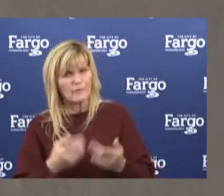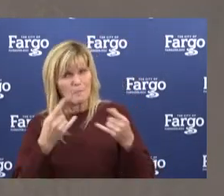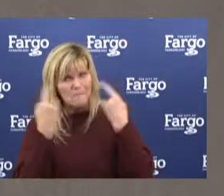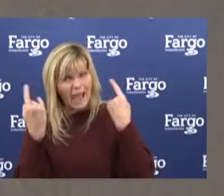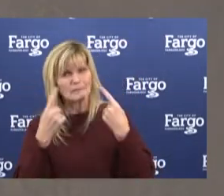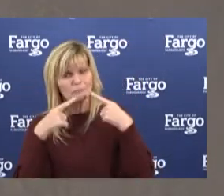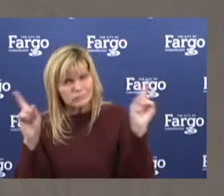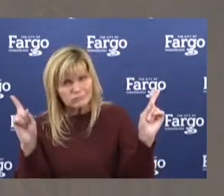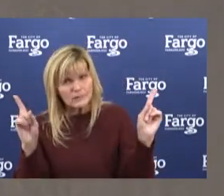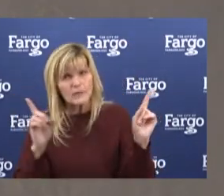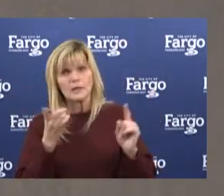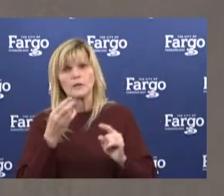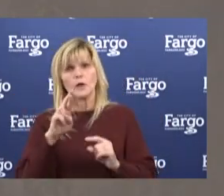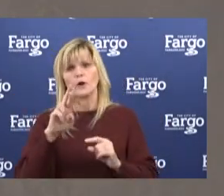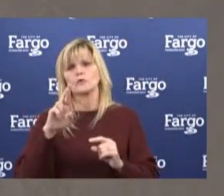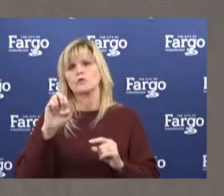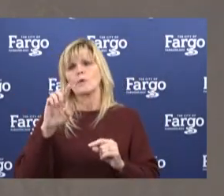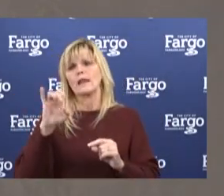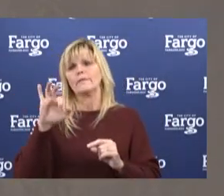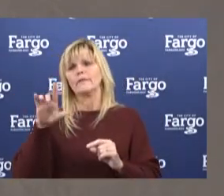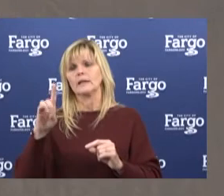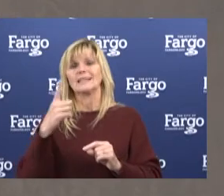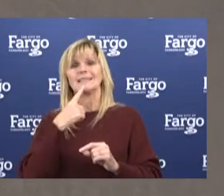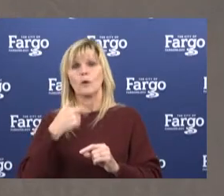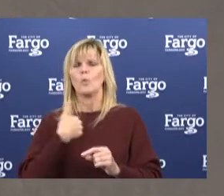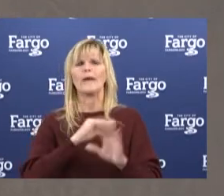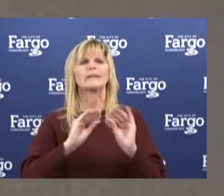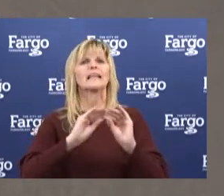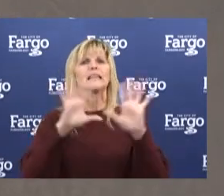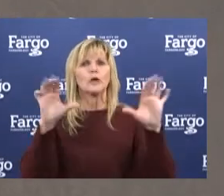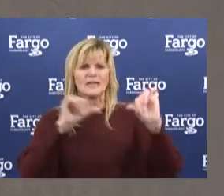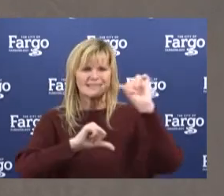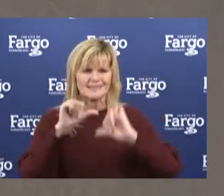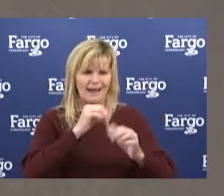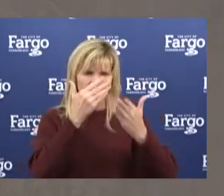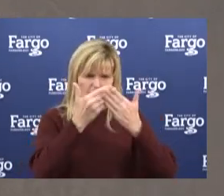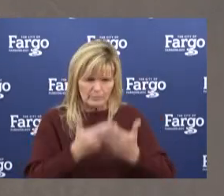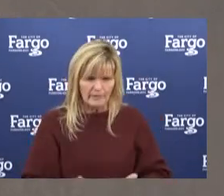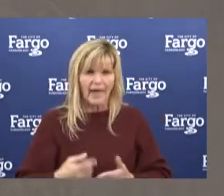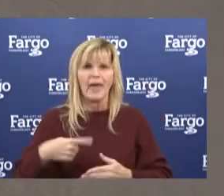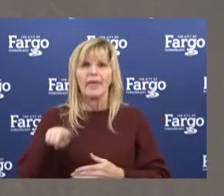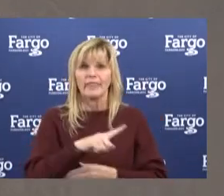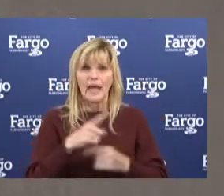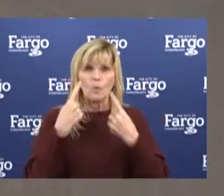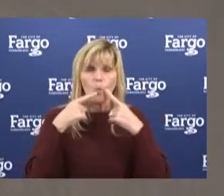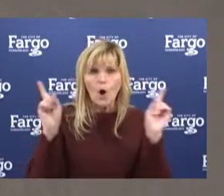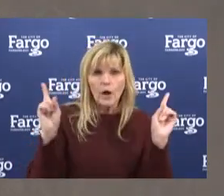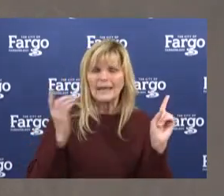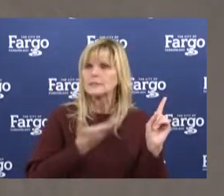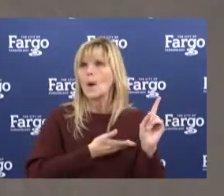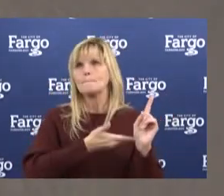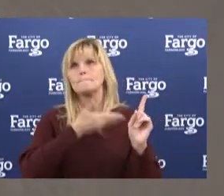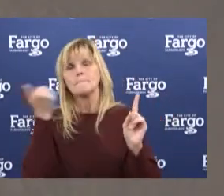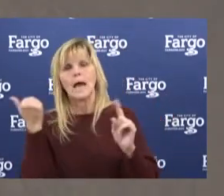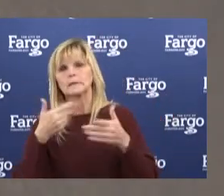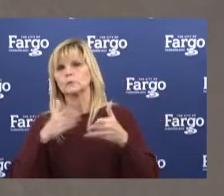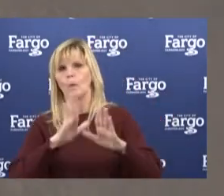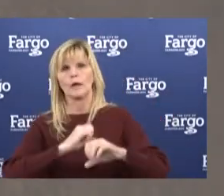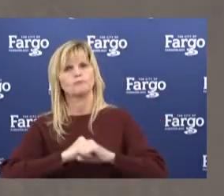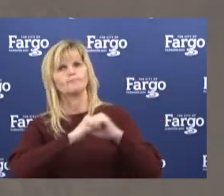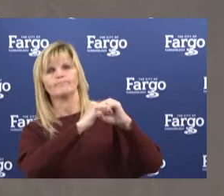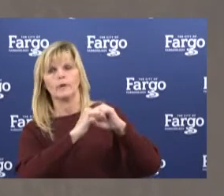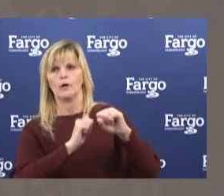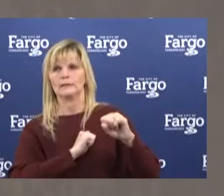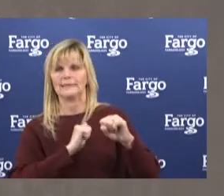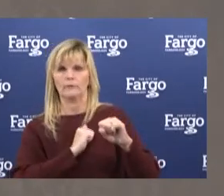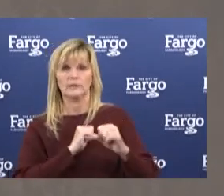Dr. Robert Redfield states, "We have clear scientific evidence that they work and they are our best defense." Dr. Carson's slides were